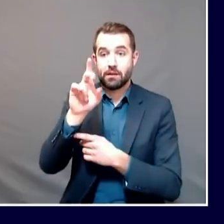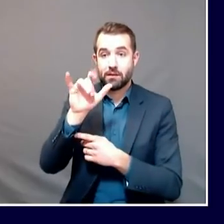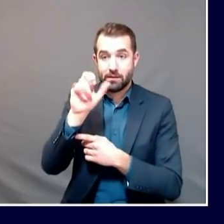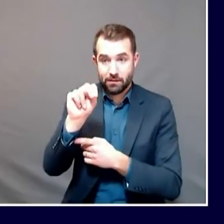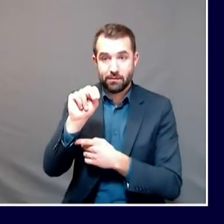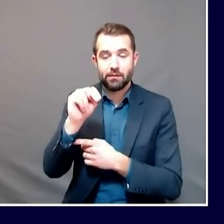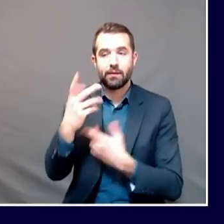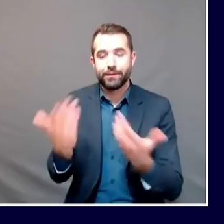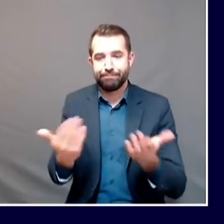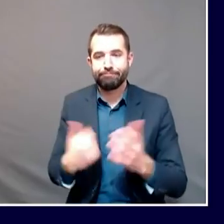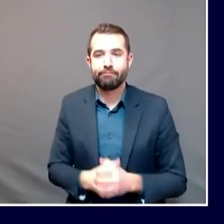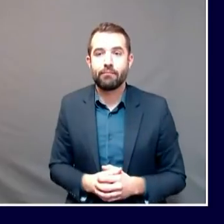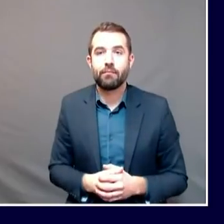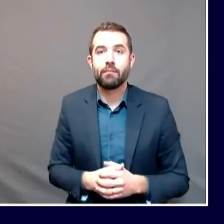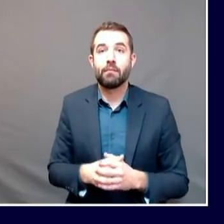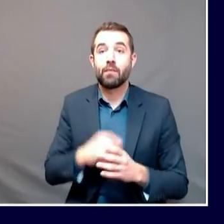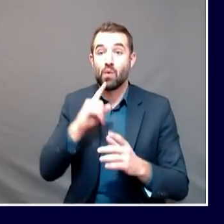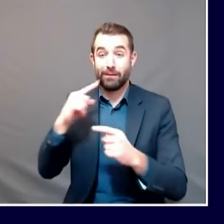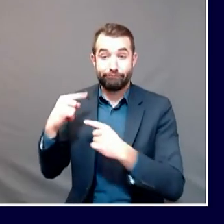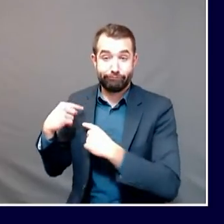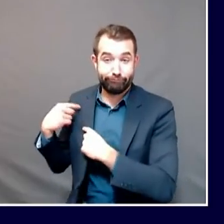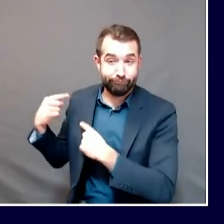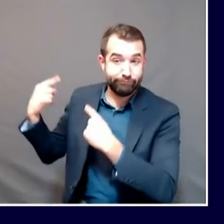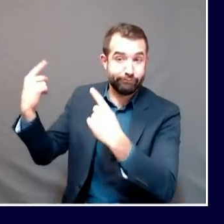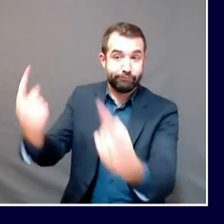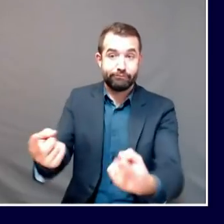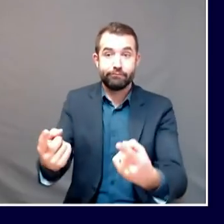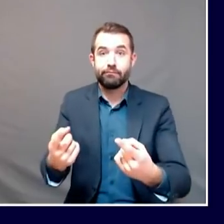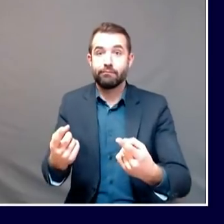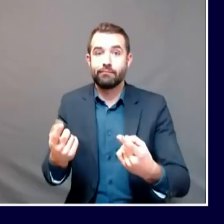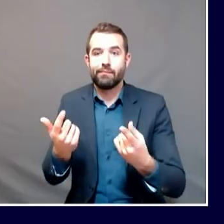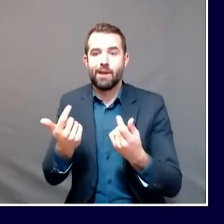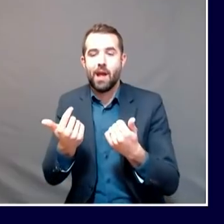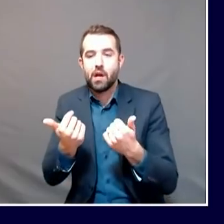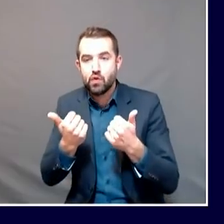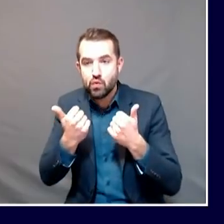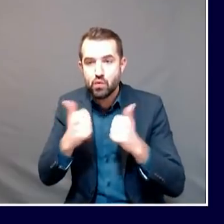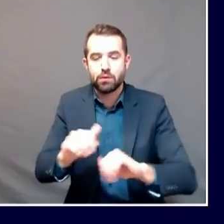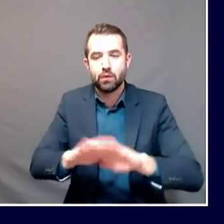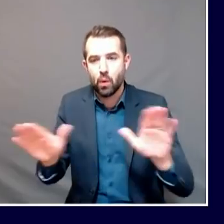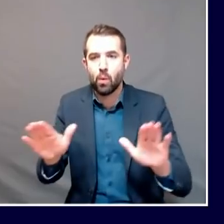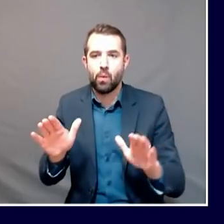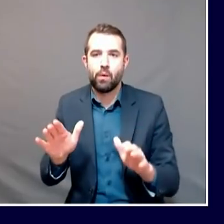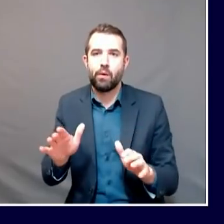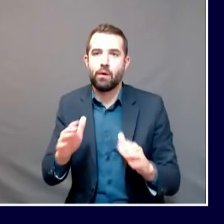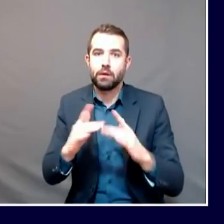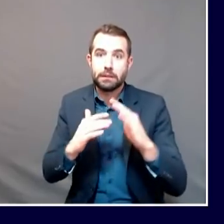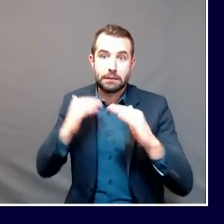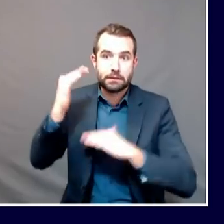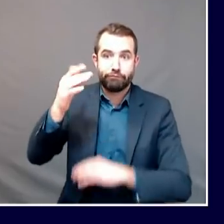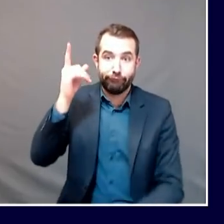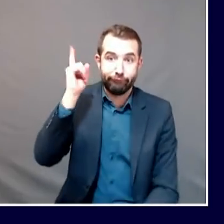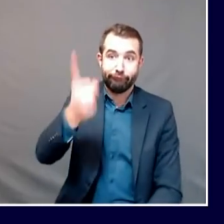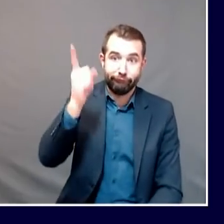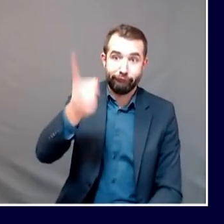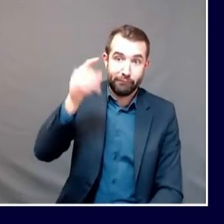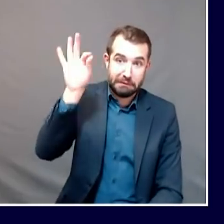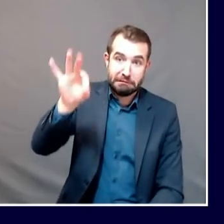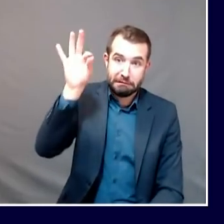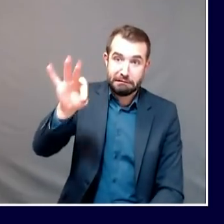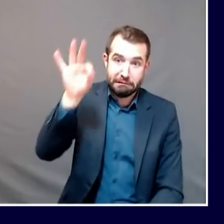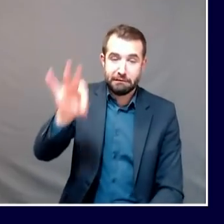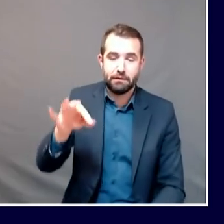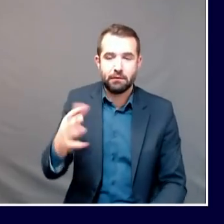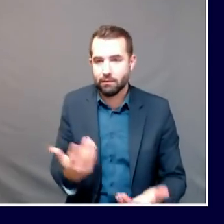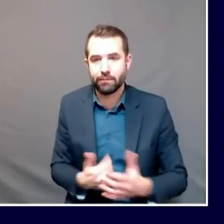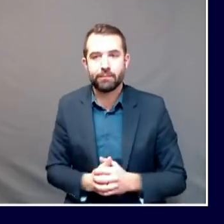I've attempted to not be overly prescriptive in these discussions. My goal has